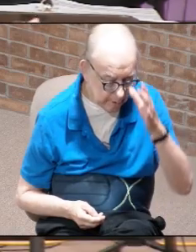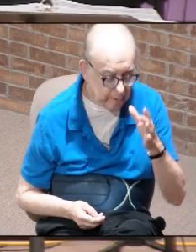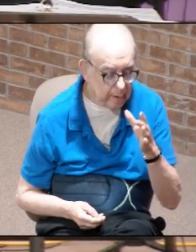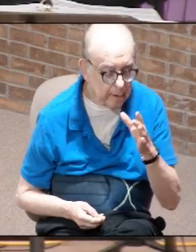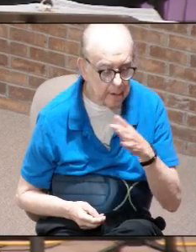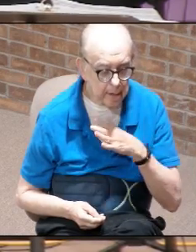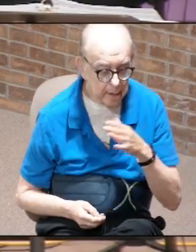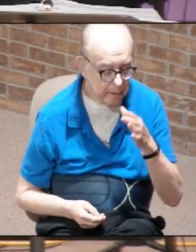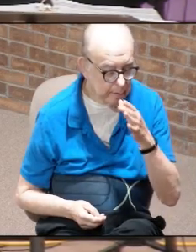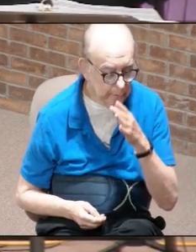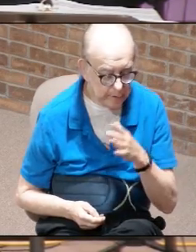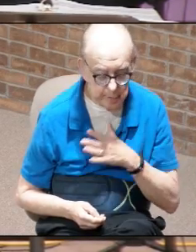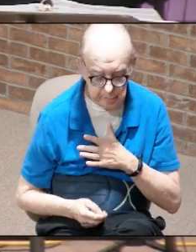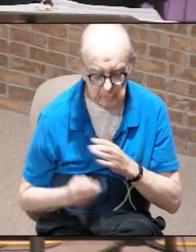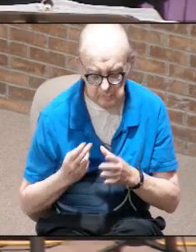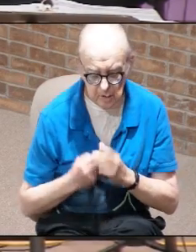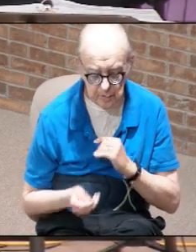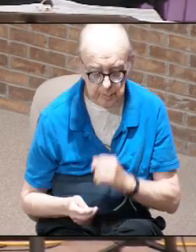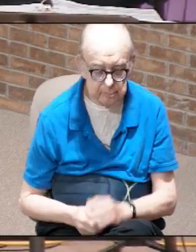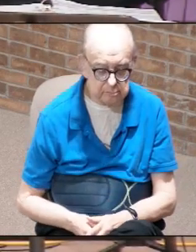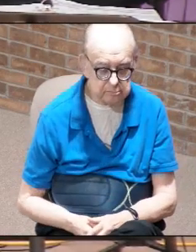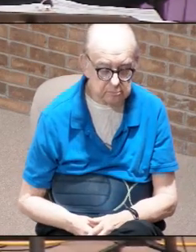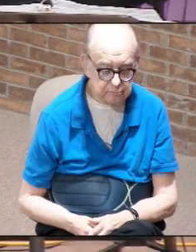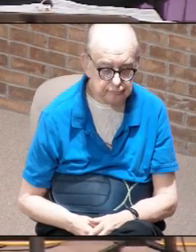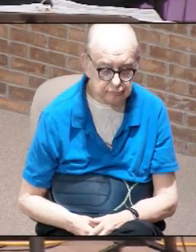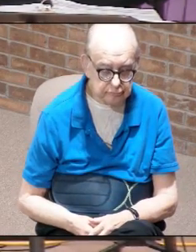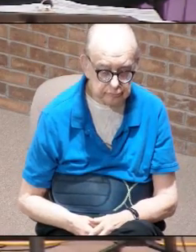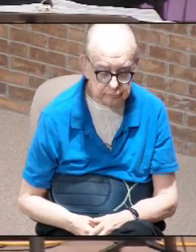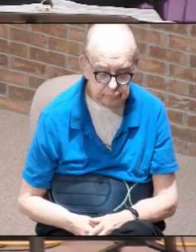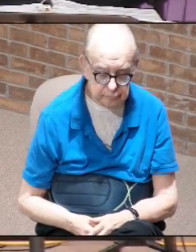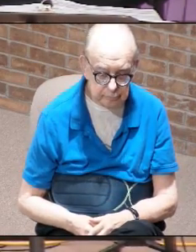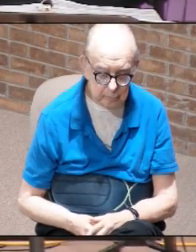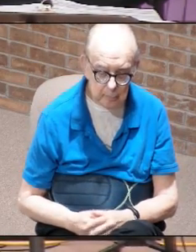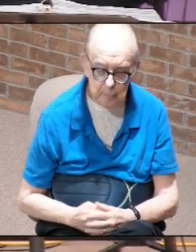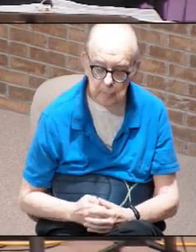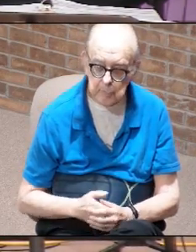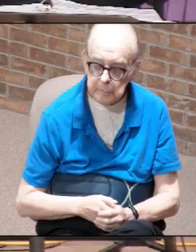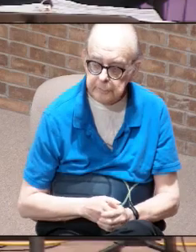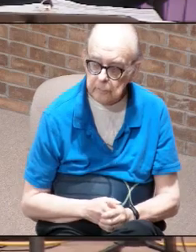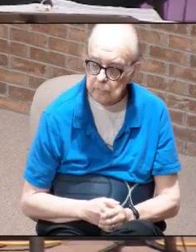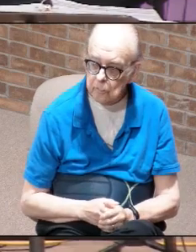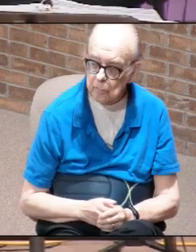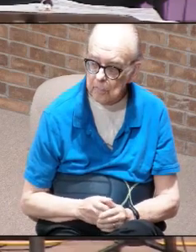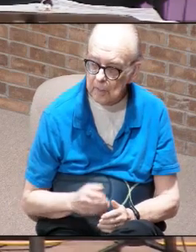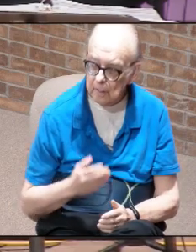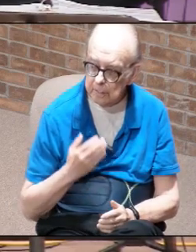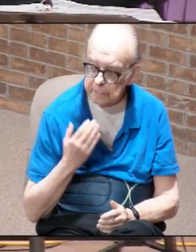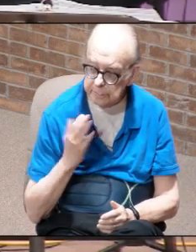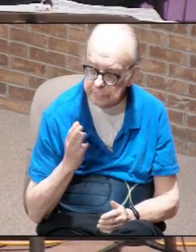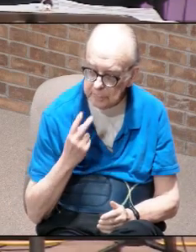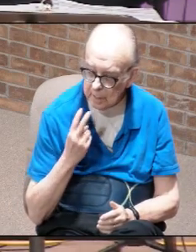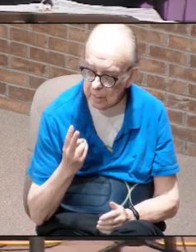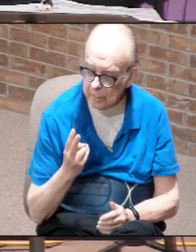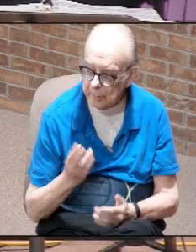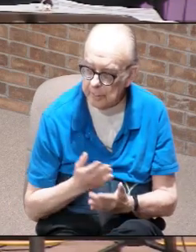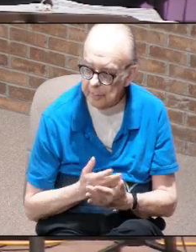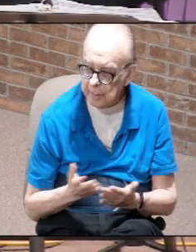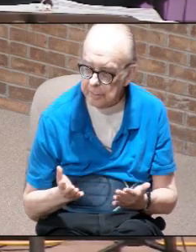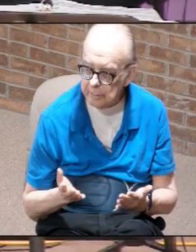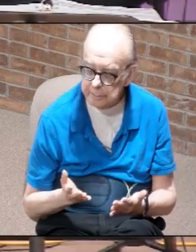okay? Or a person or a folk or whatever, you know. I don't see a lot of